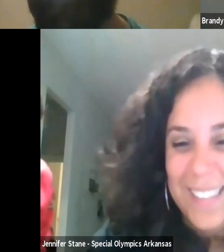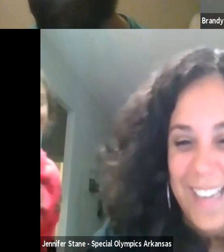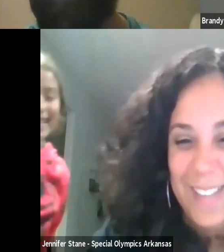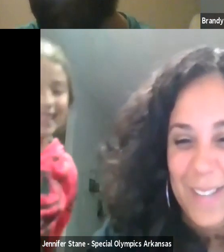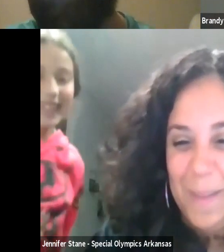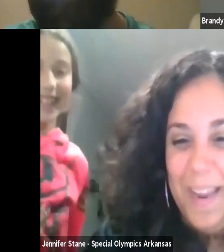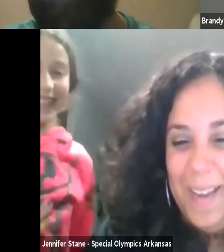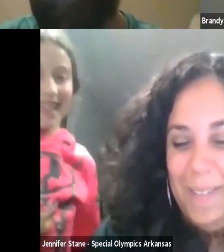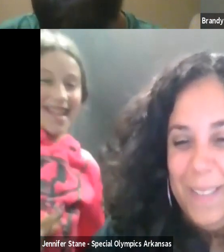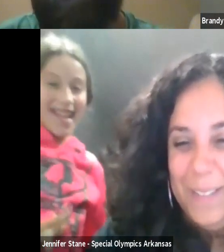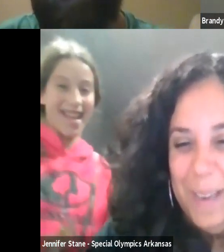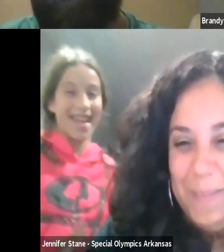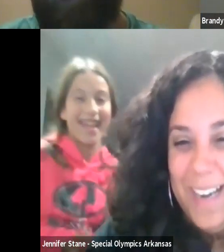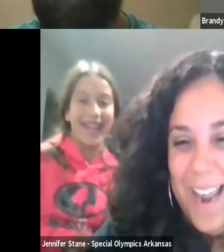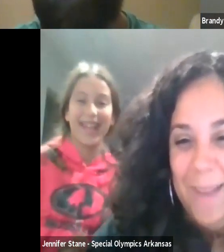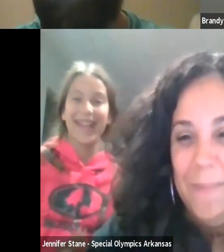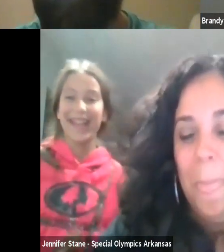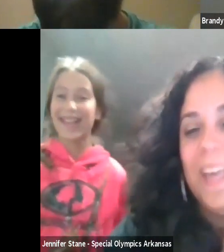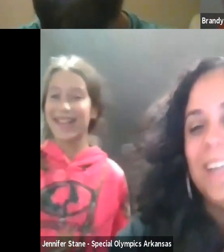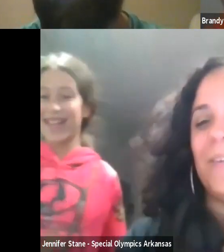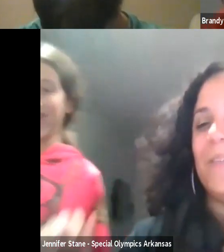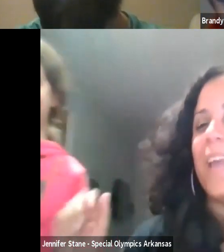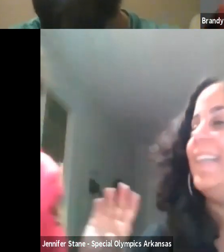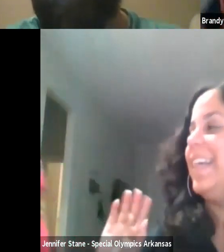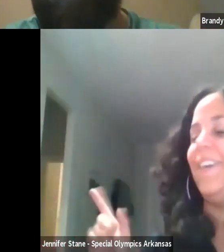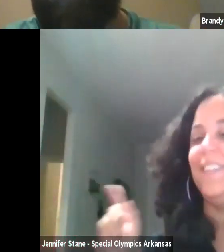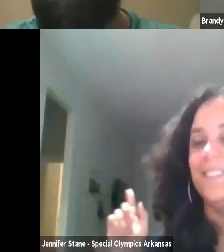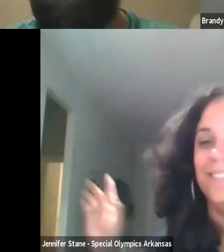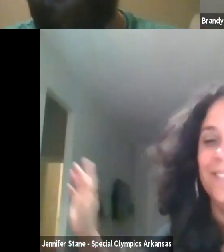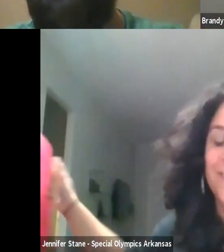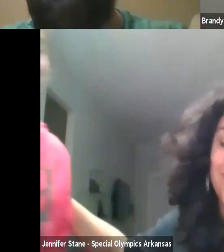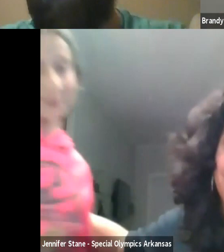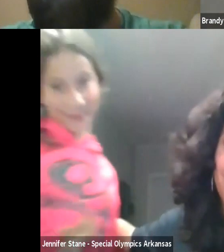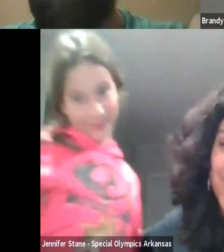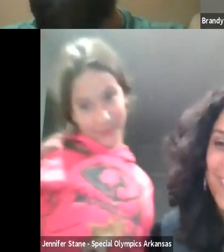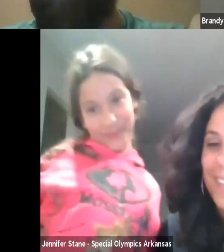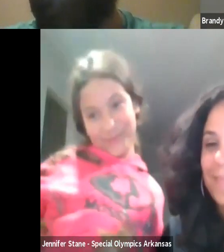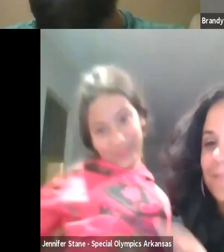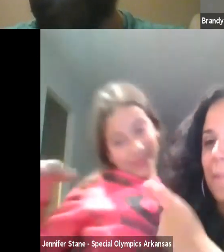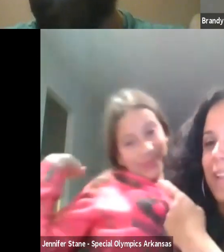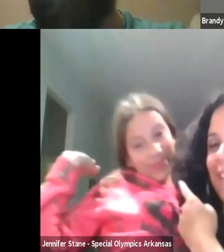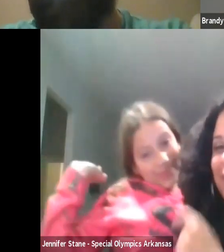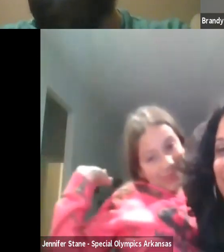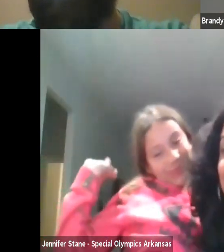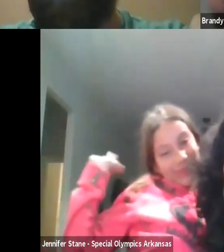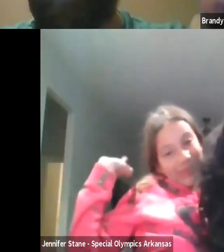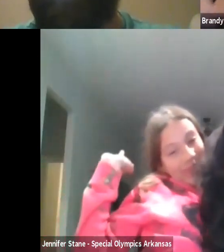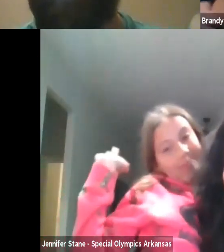Vicky says, thanks, girl, for drawing my name. If you can't tell, I made